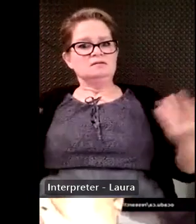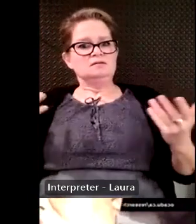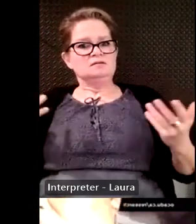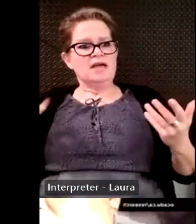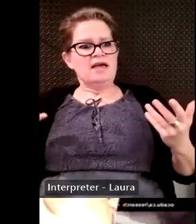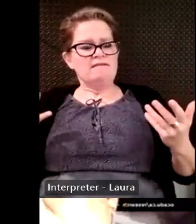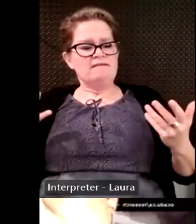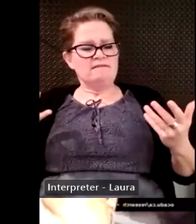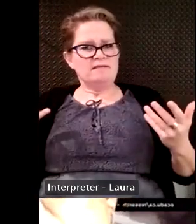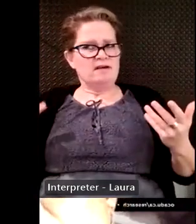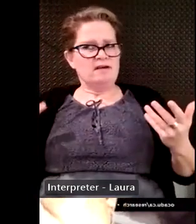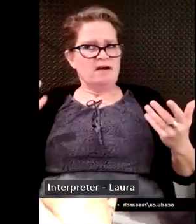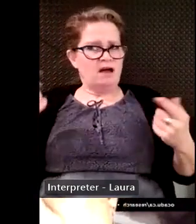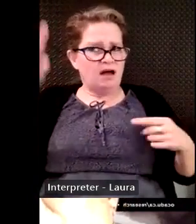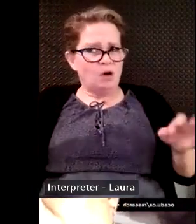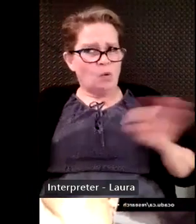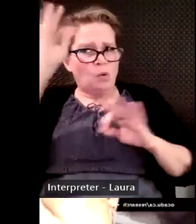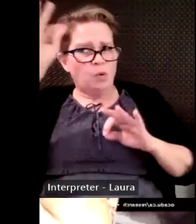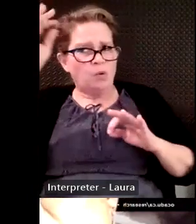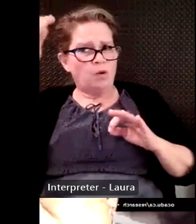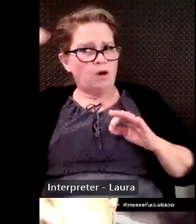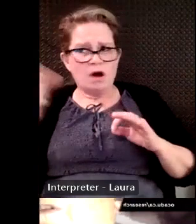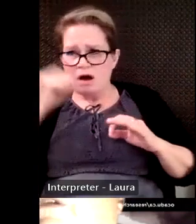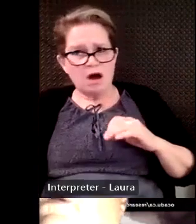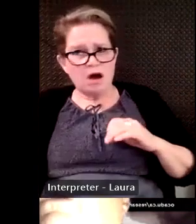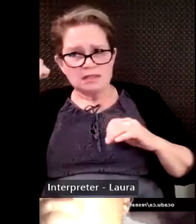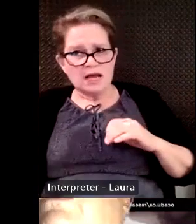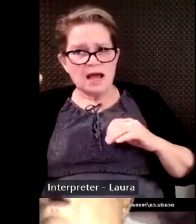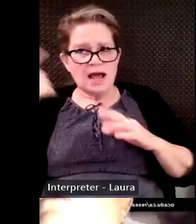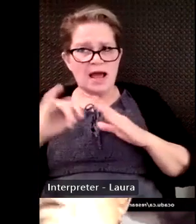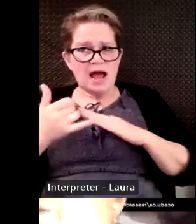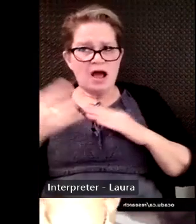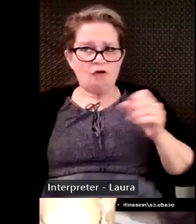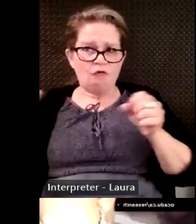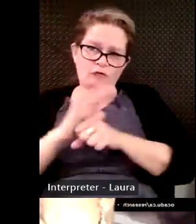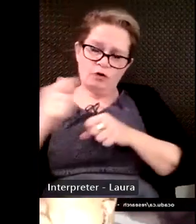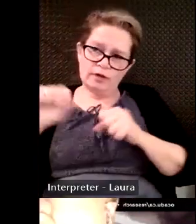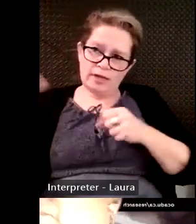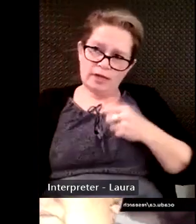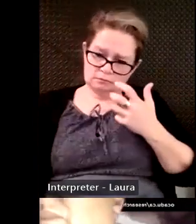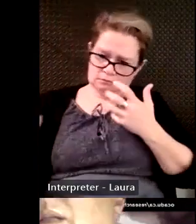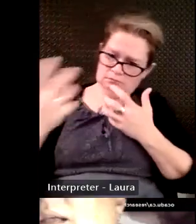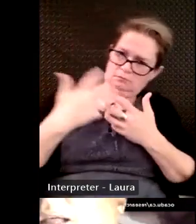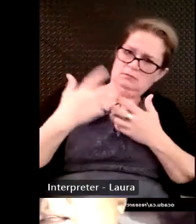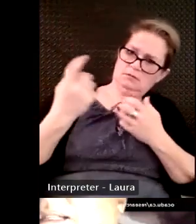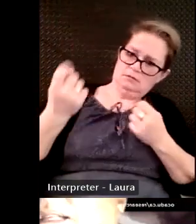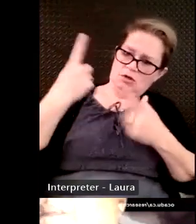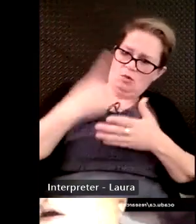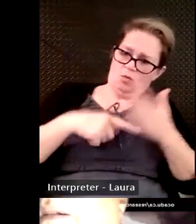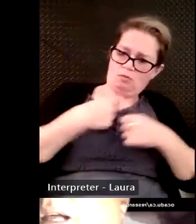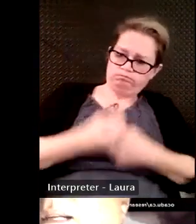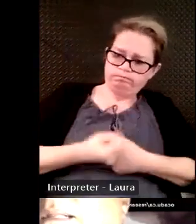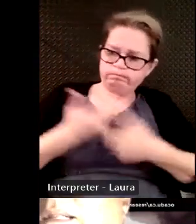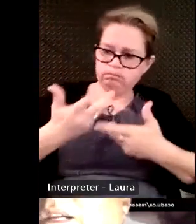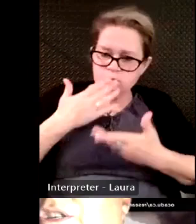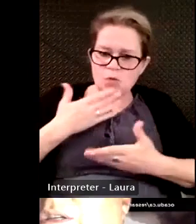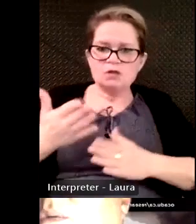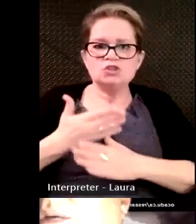knows how to understand and fully engage with what we are sharing, this is part of